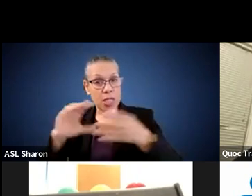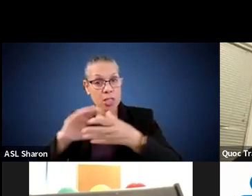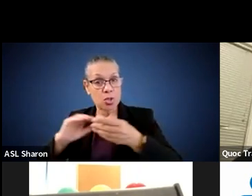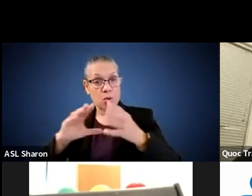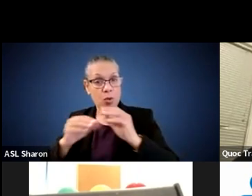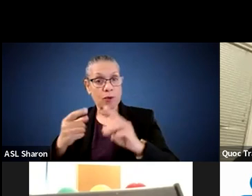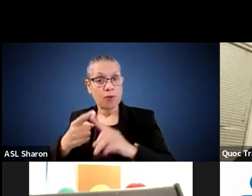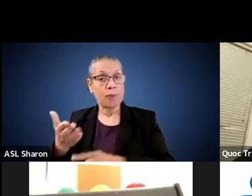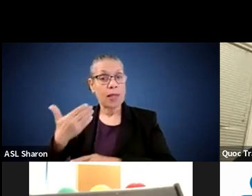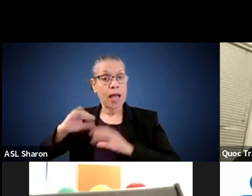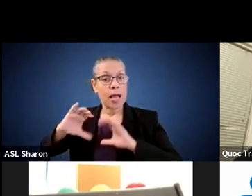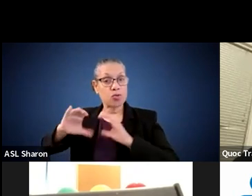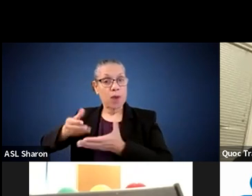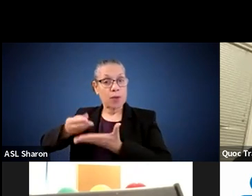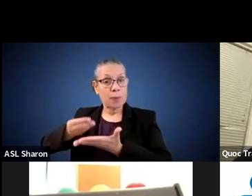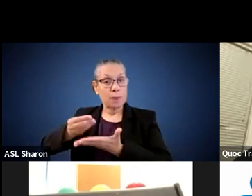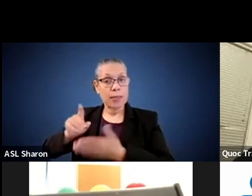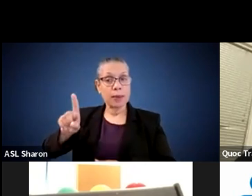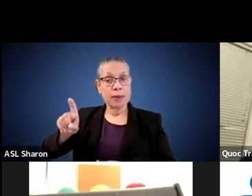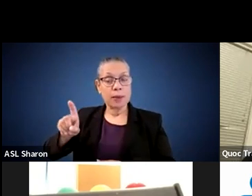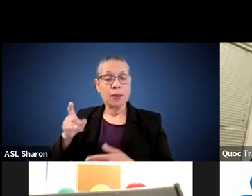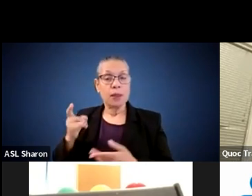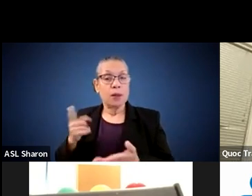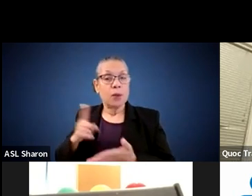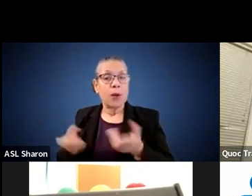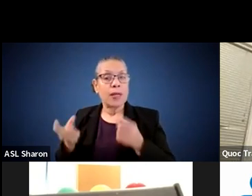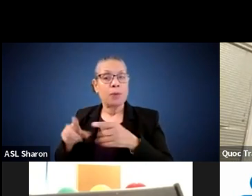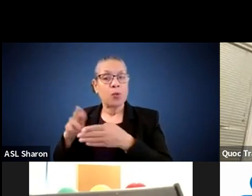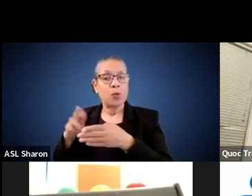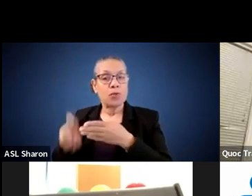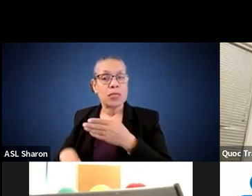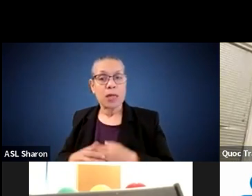round um of investment here